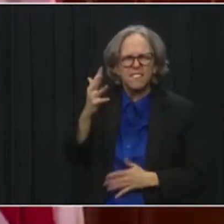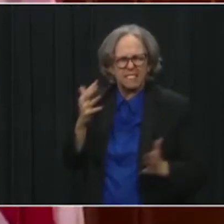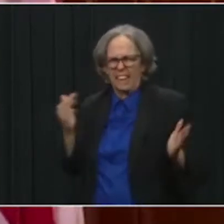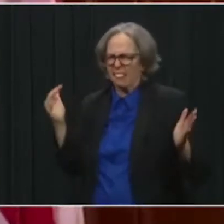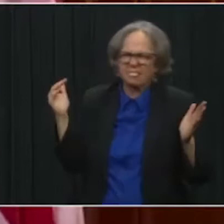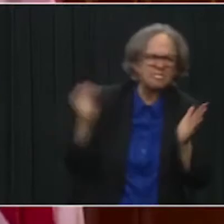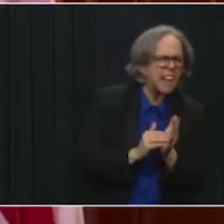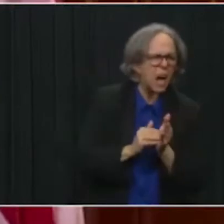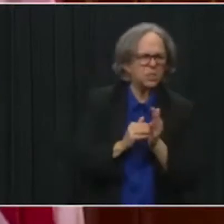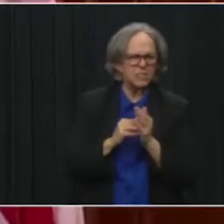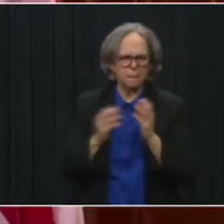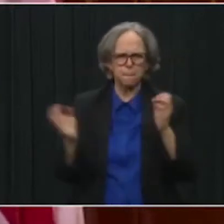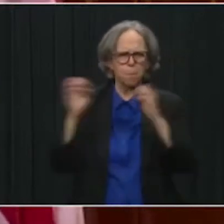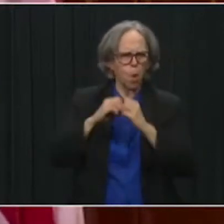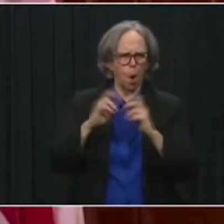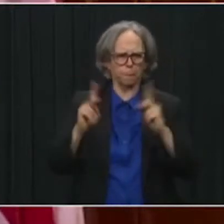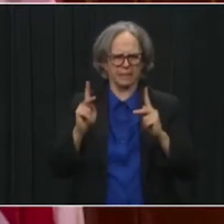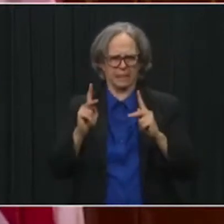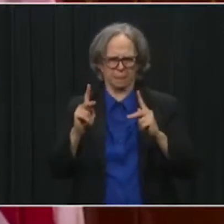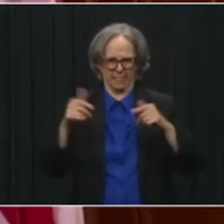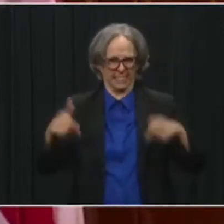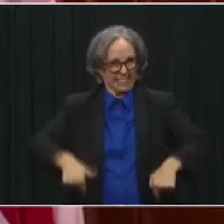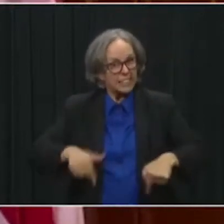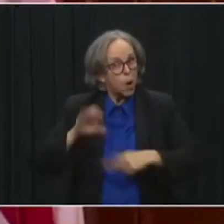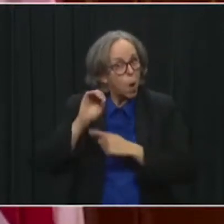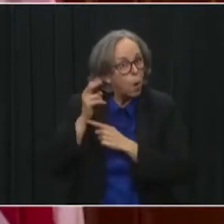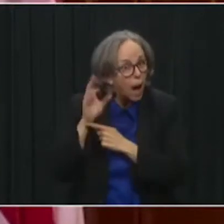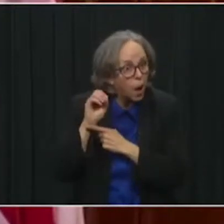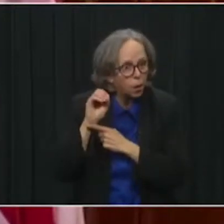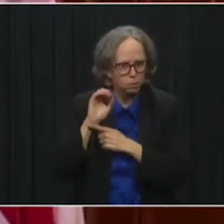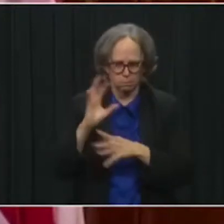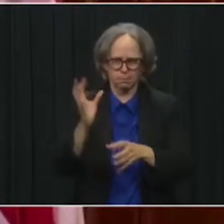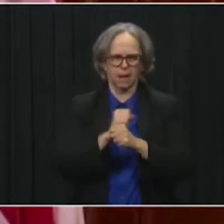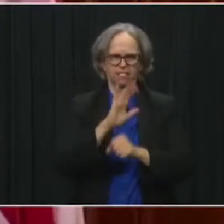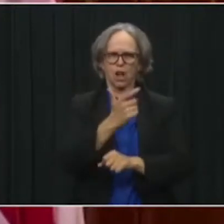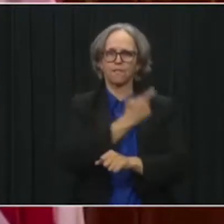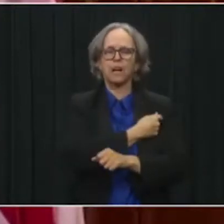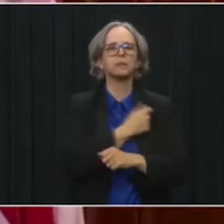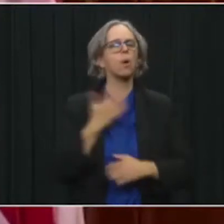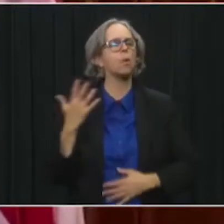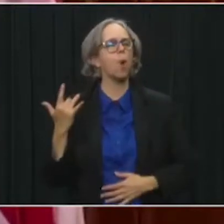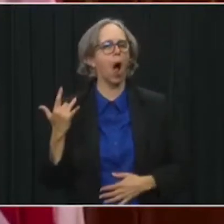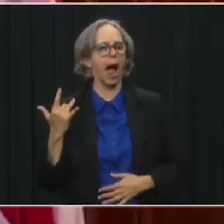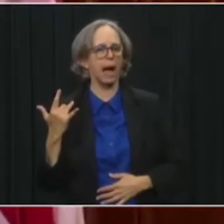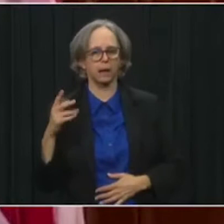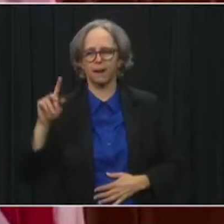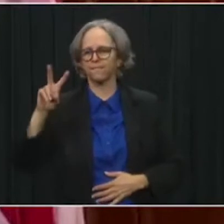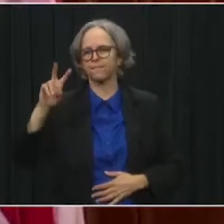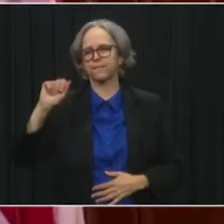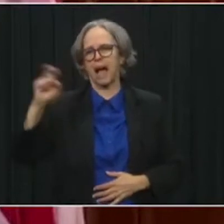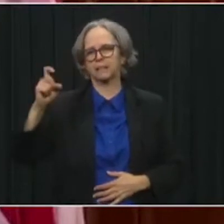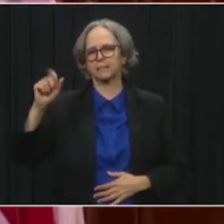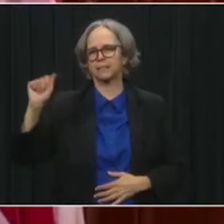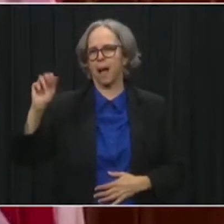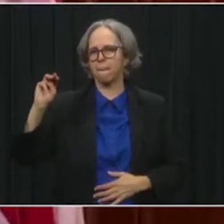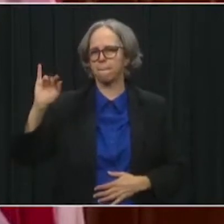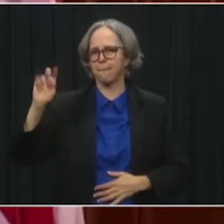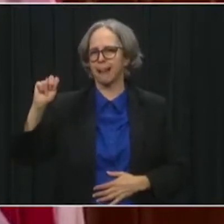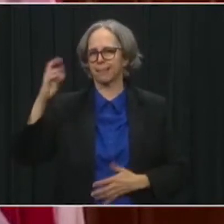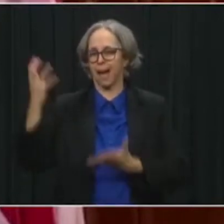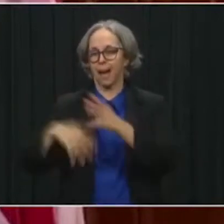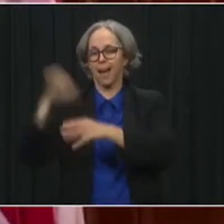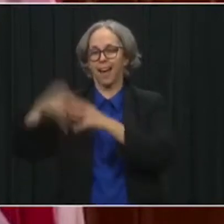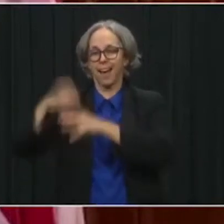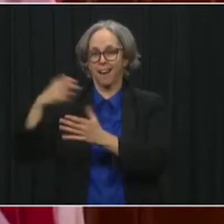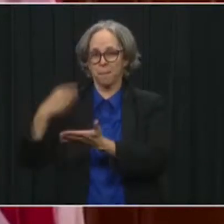receive vaccinations as a result of our Vax-A-Million program. We're happy to help with these incentives at the